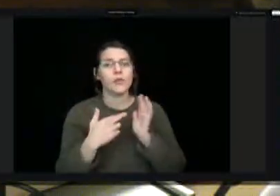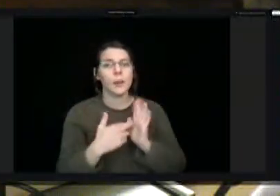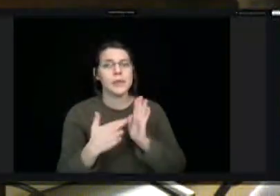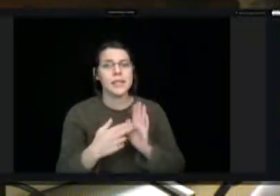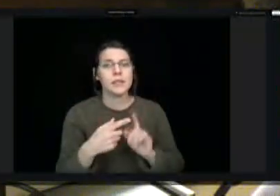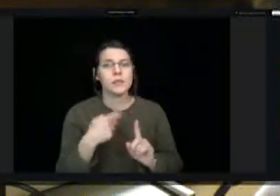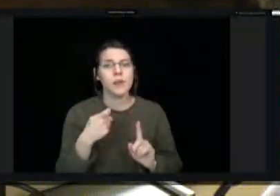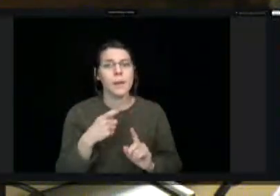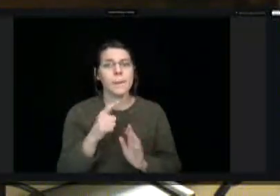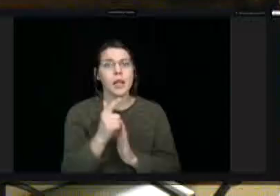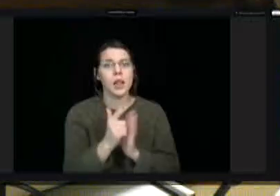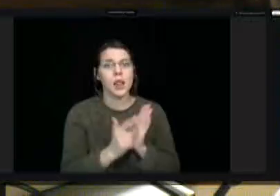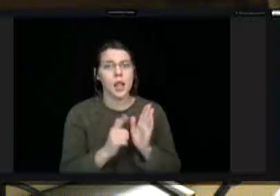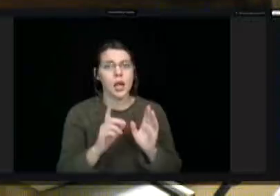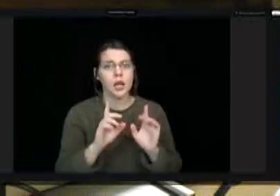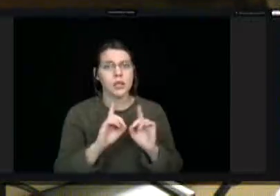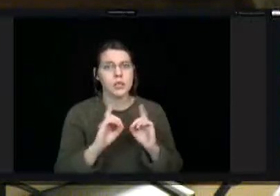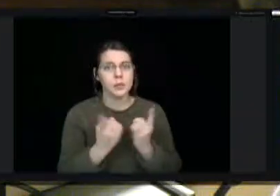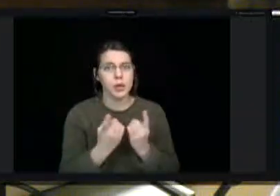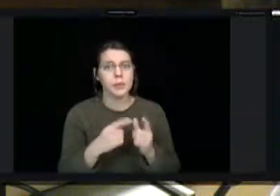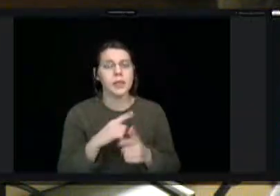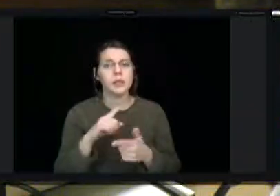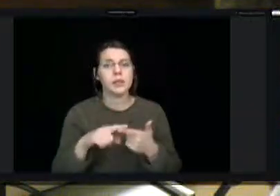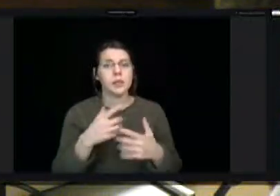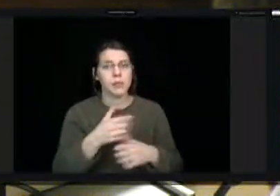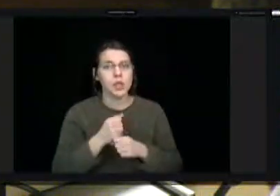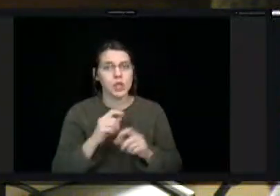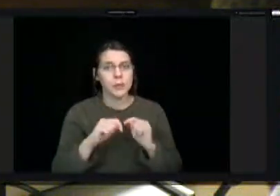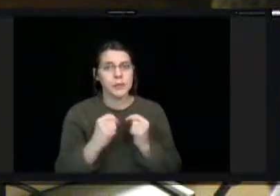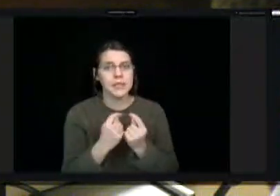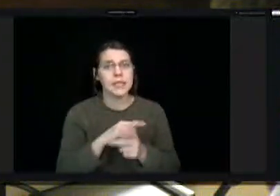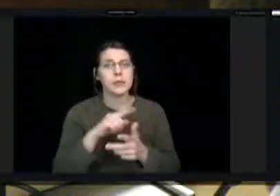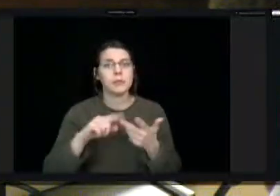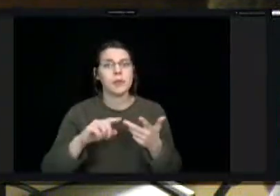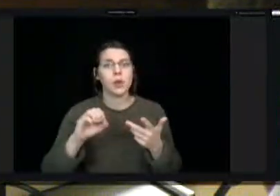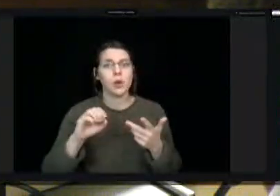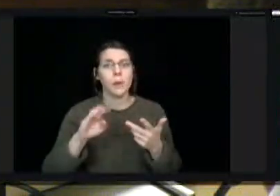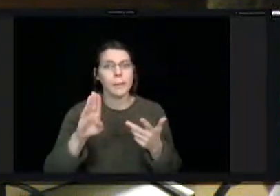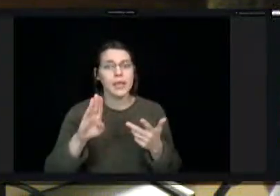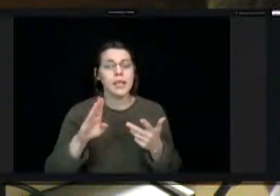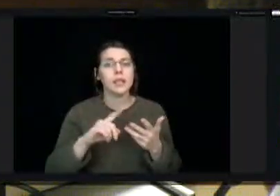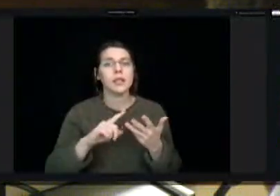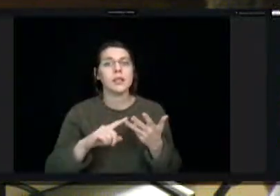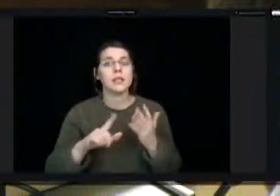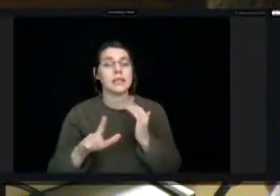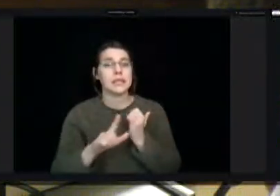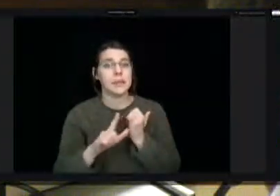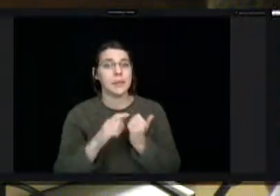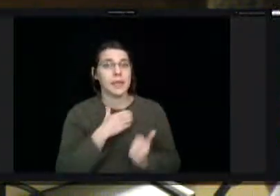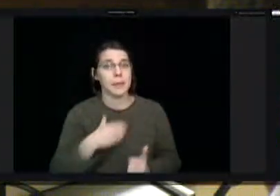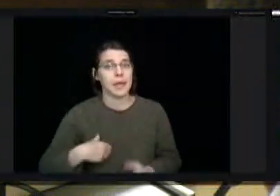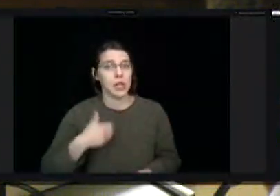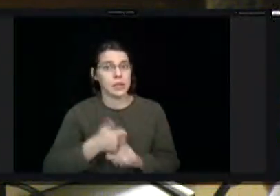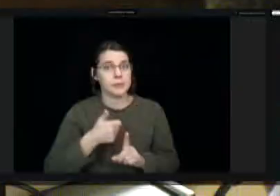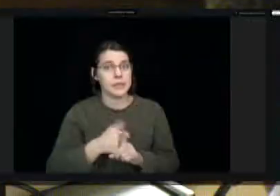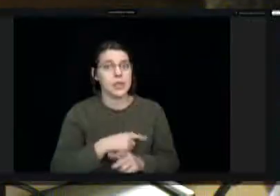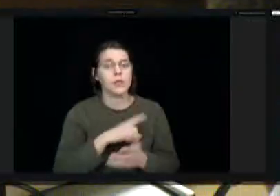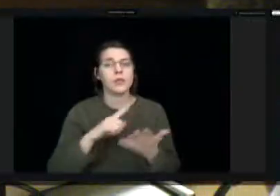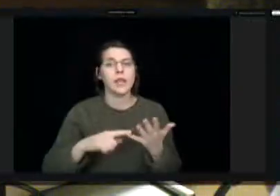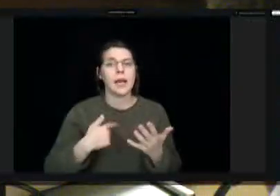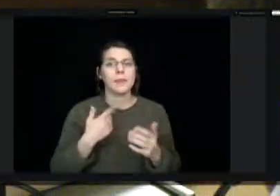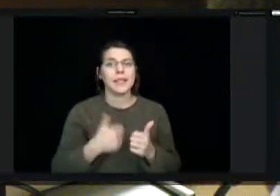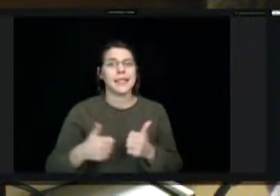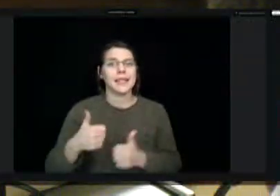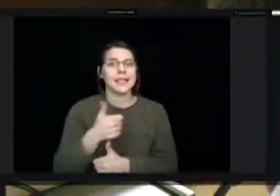the law department, from our procurement team, from OMB. The deputy mayor himself serves on that with me. I am the executive sponsor for this